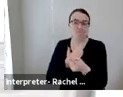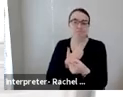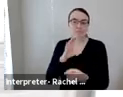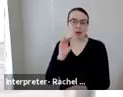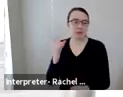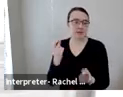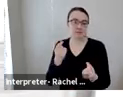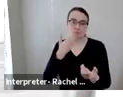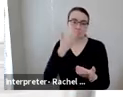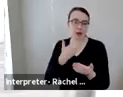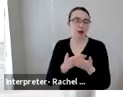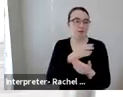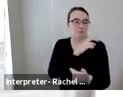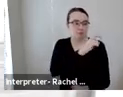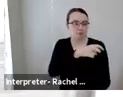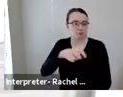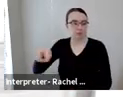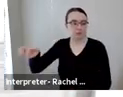This one happens to be a